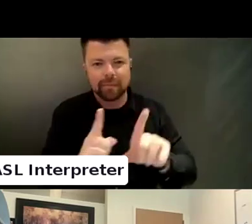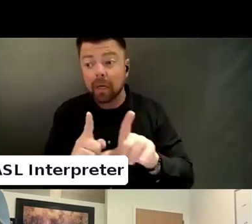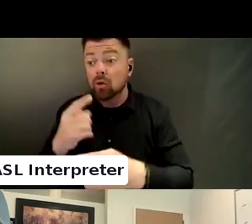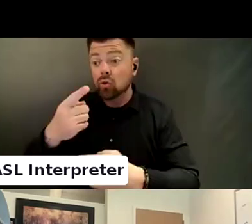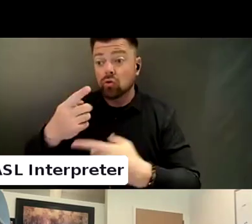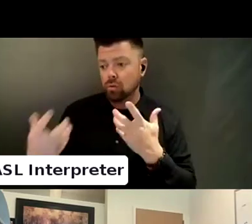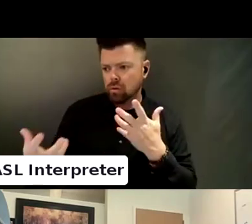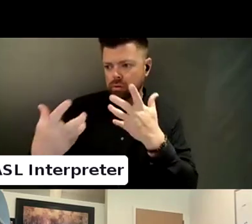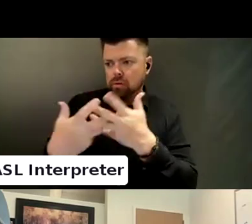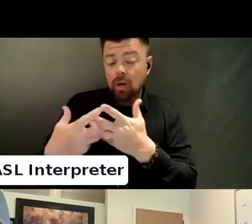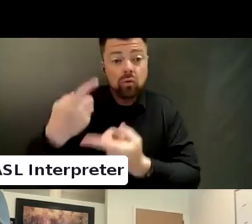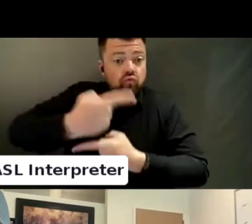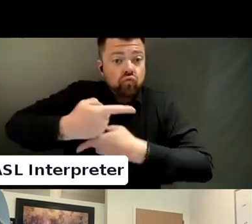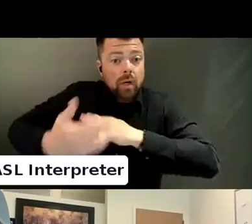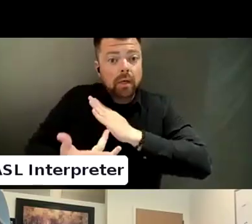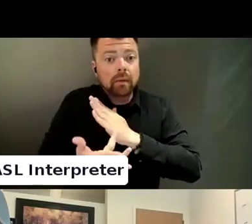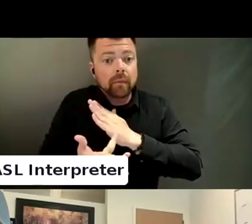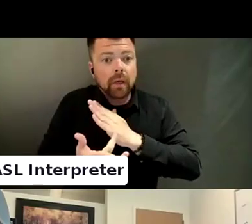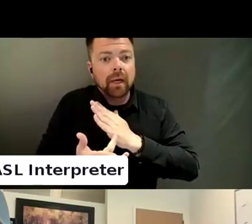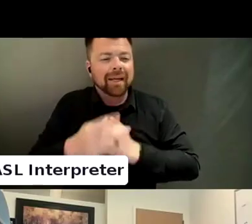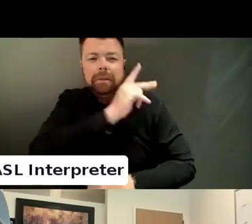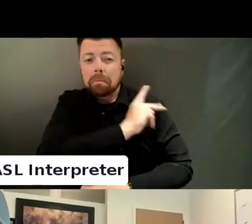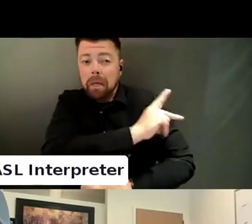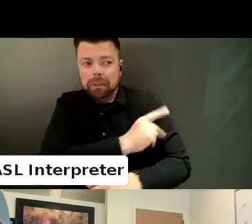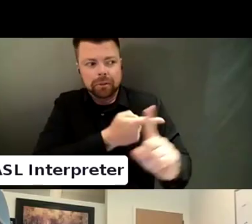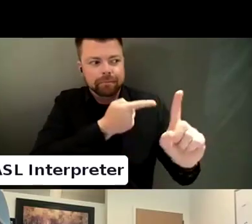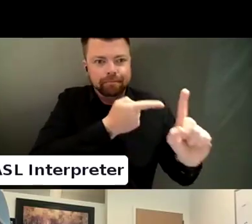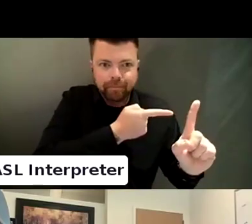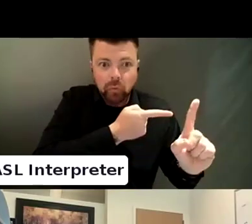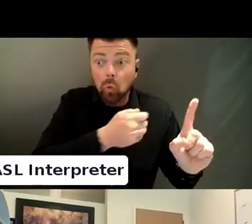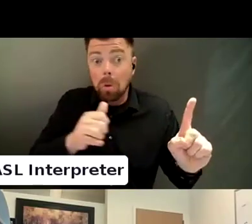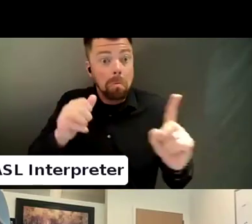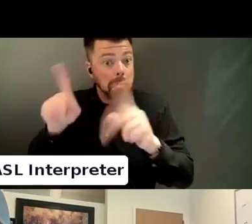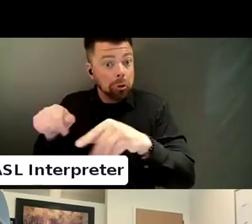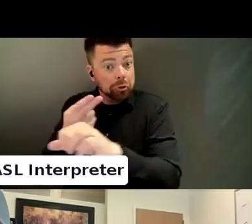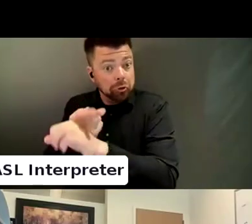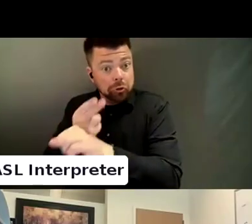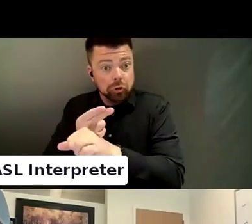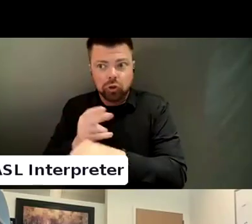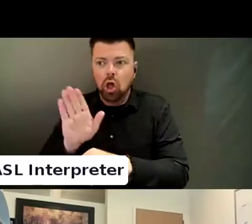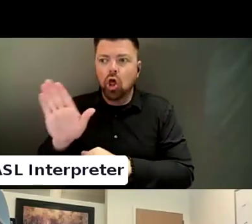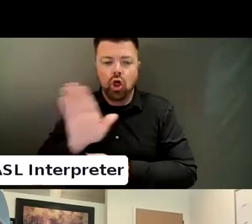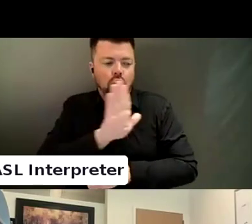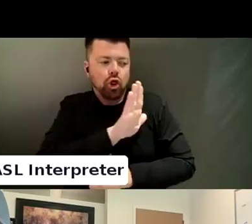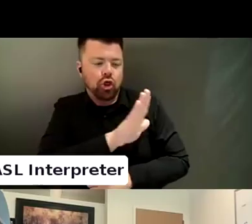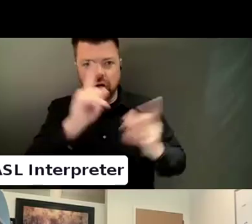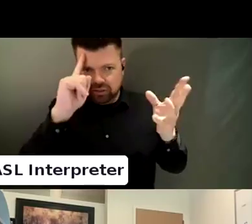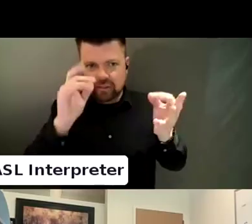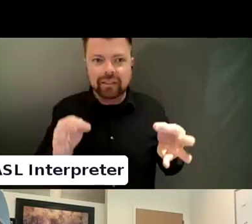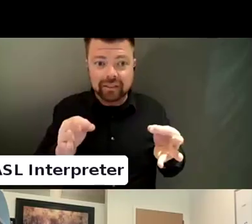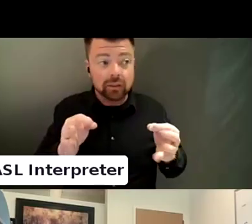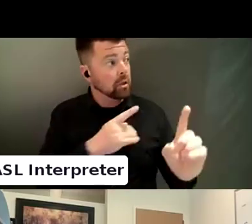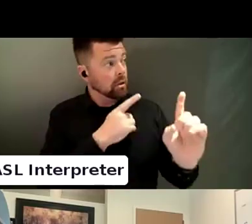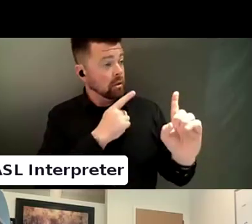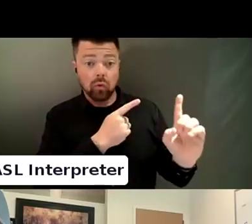device is the one that the patient or the user selects based not only what they're hoping to gain from that device, but its